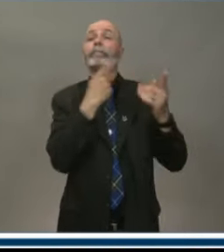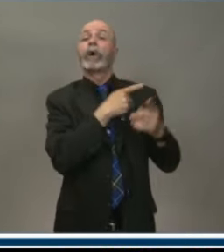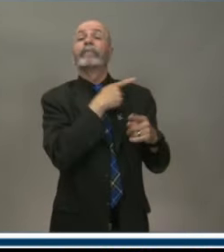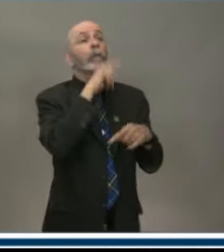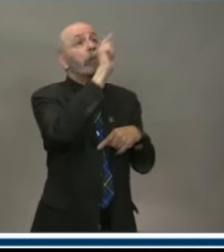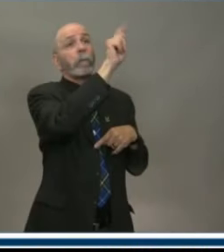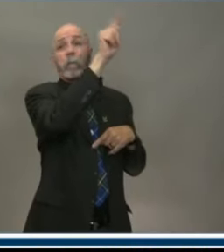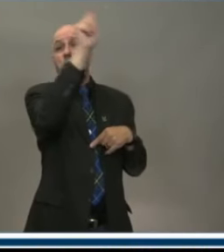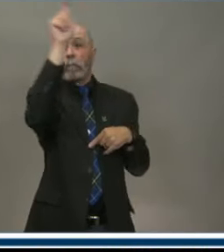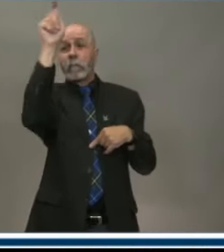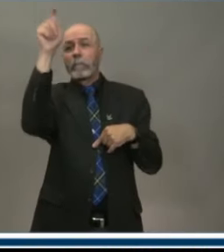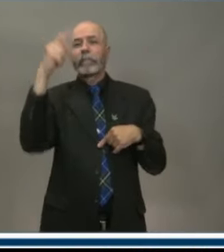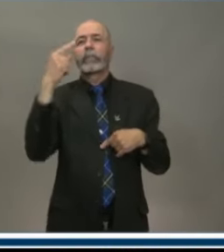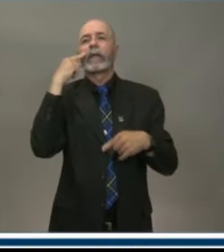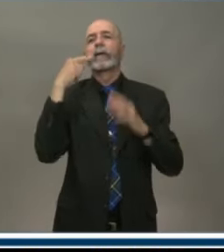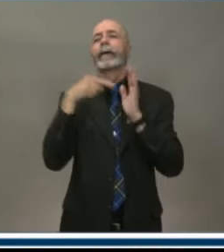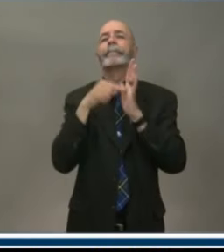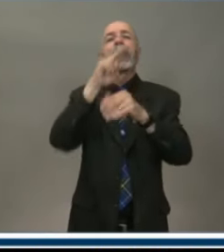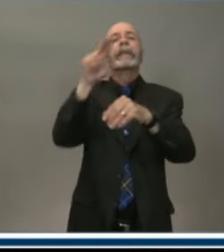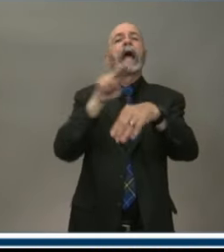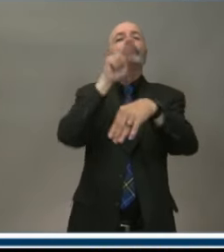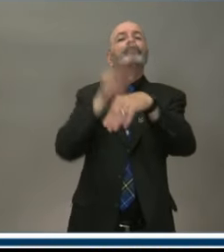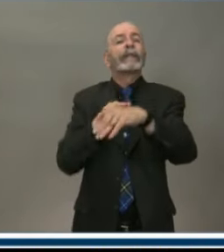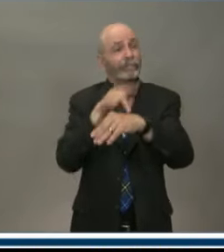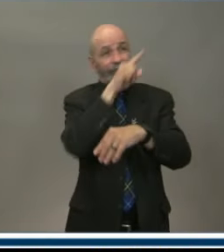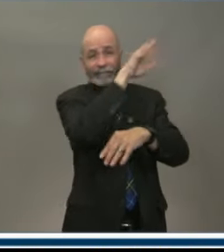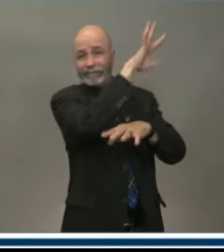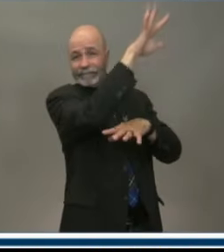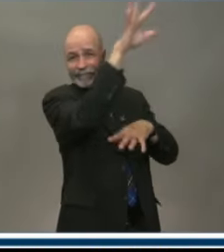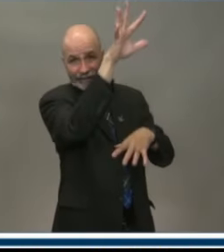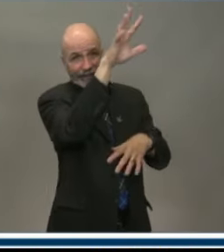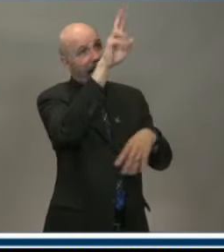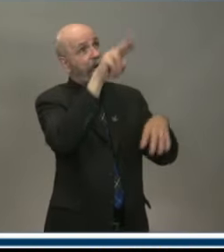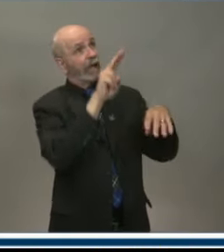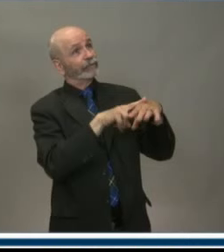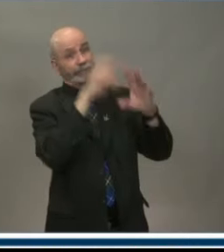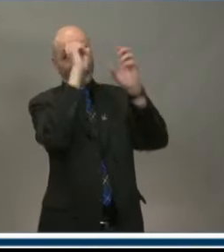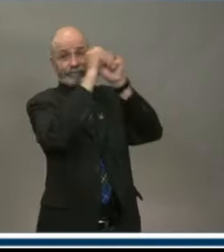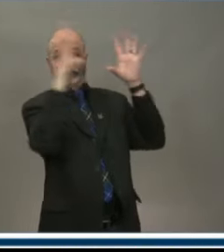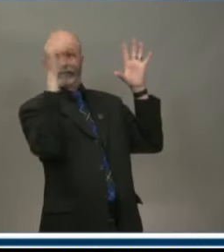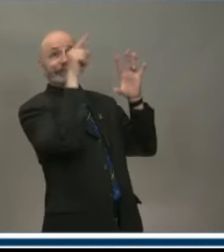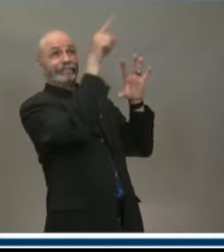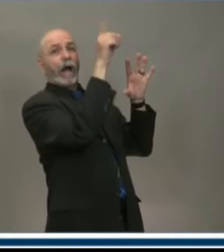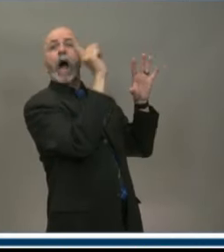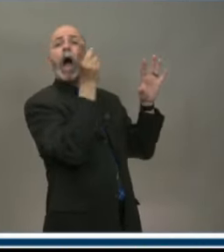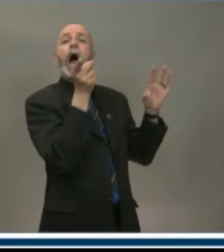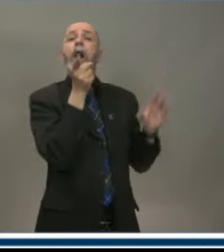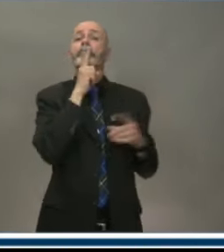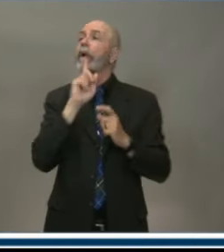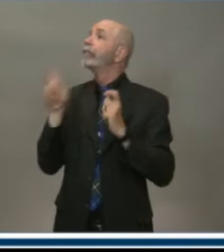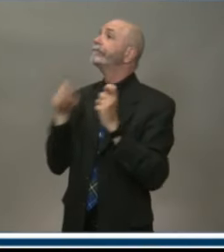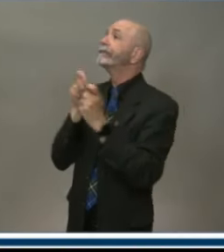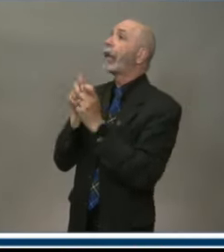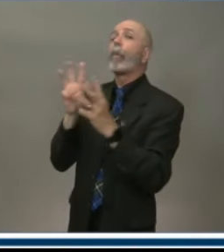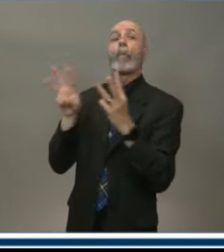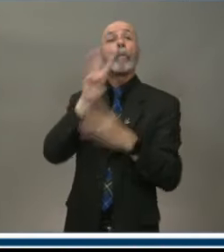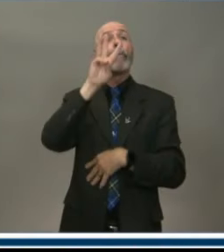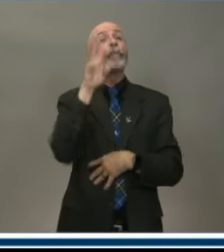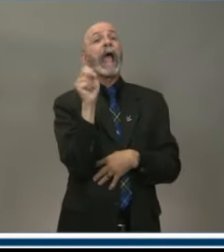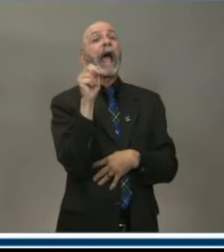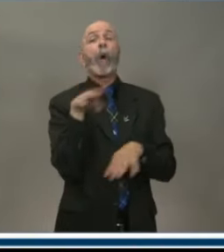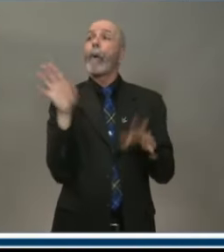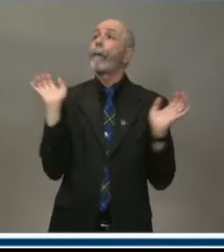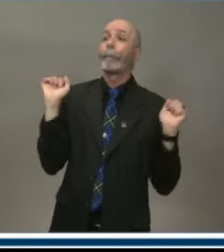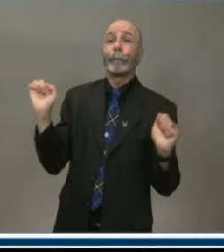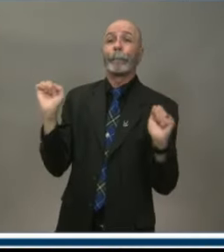national framework. But the national framework doesn't give any specific timing. That has to be driven by the epidemiology within